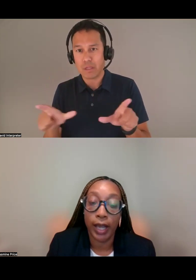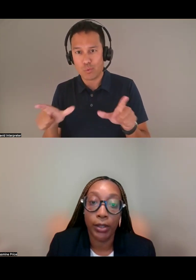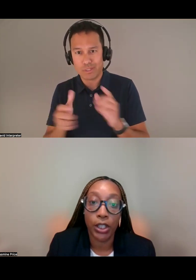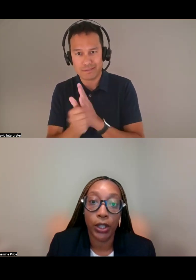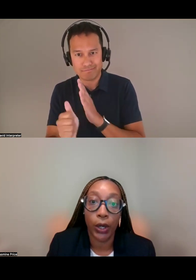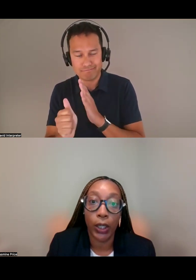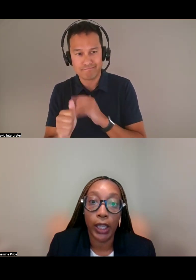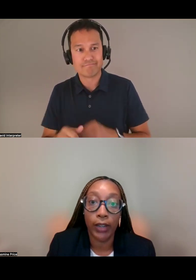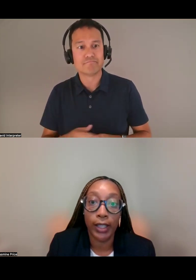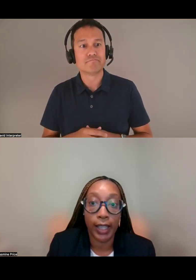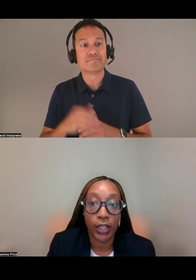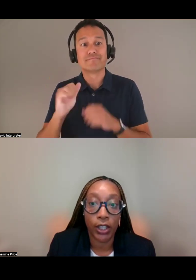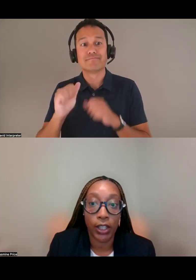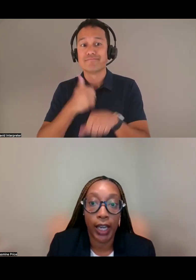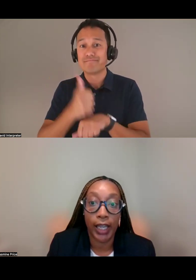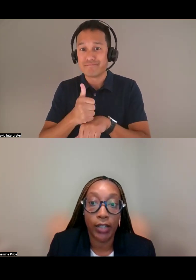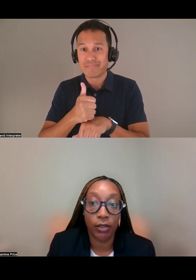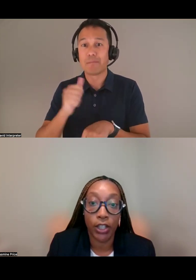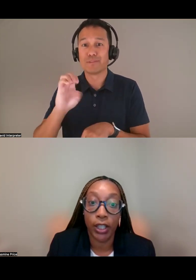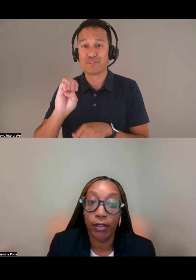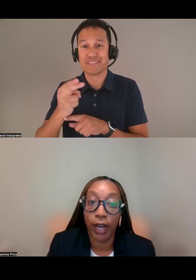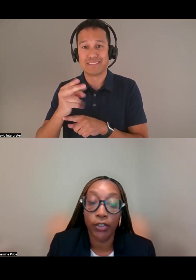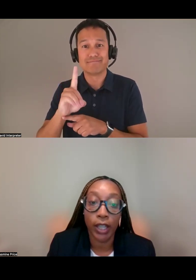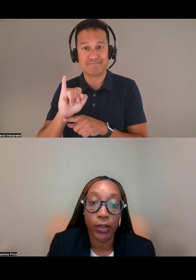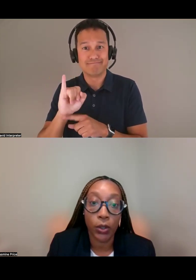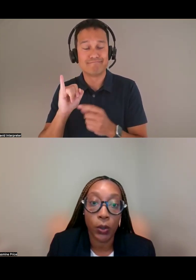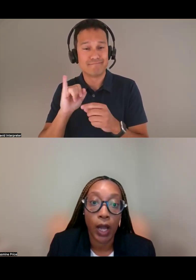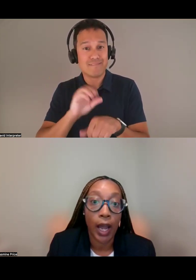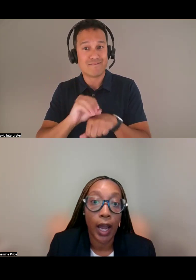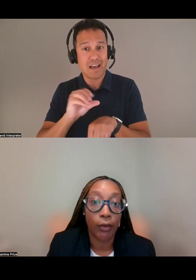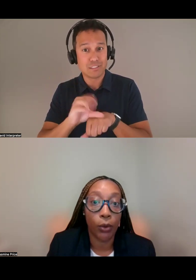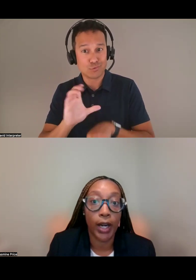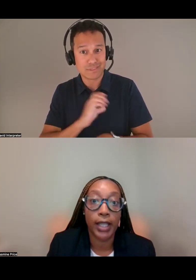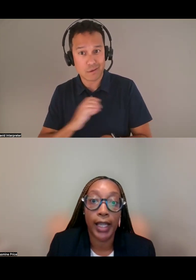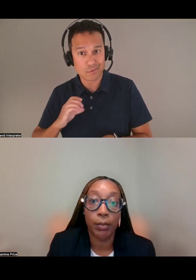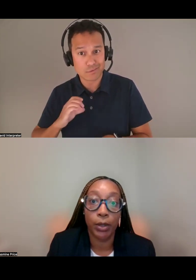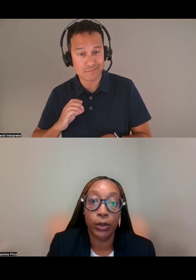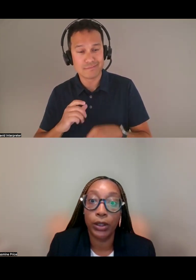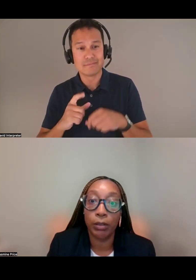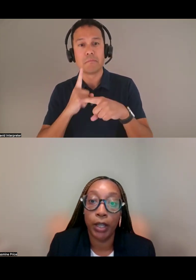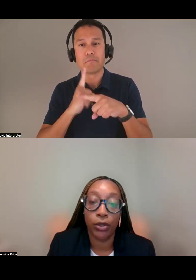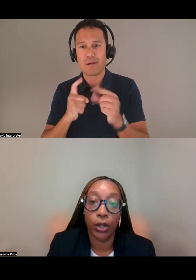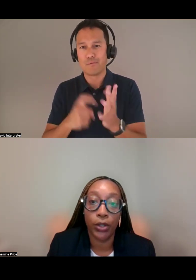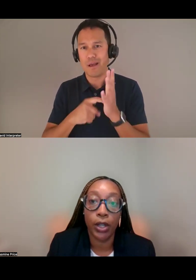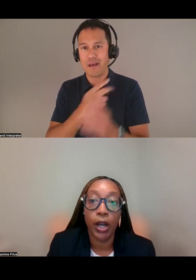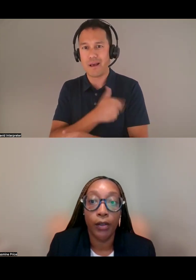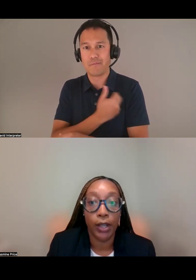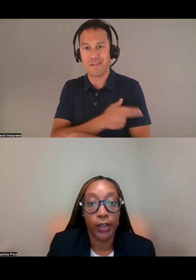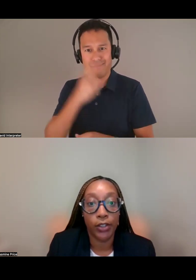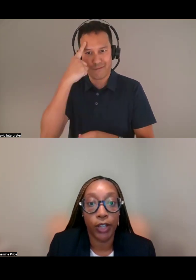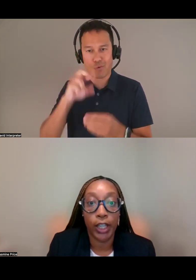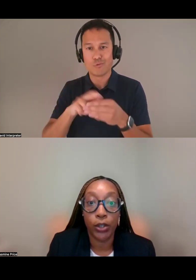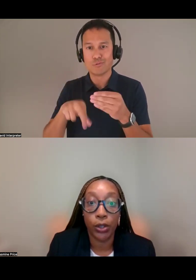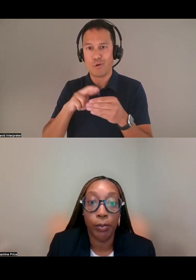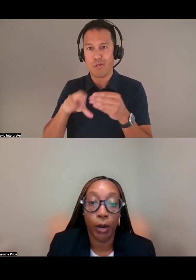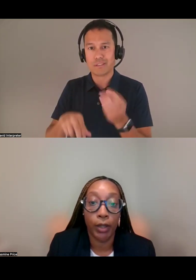statute establishes the Early Hearing Detection and Intervention Advisory Council and requires hospitals to submit results of the